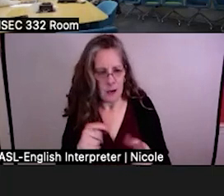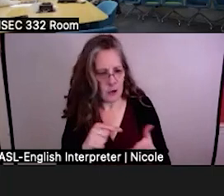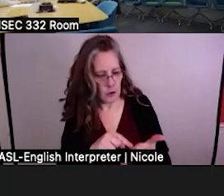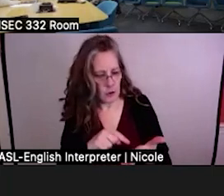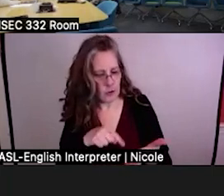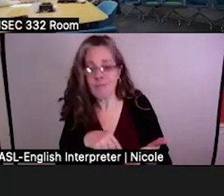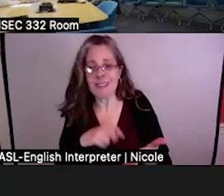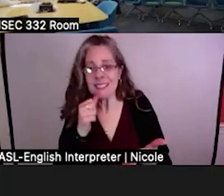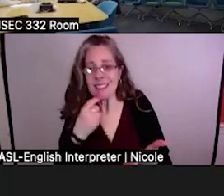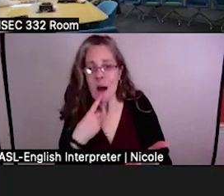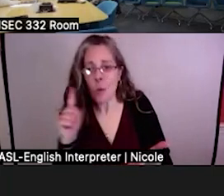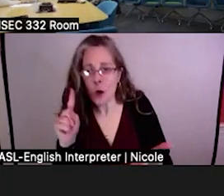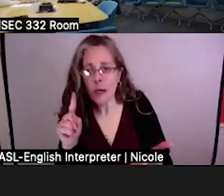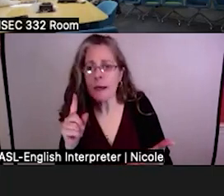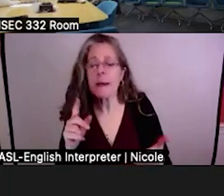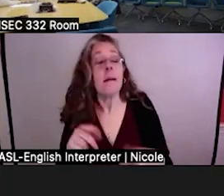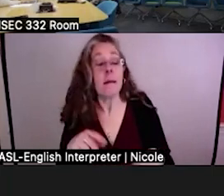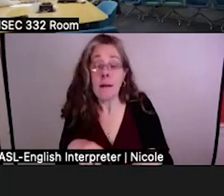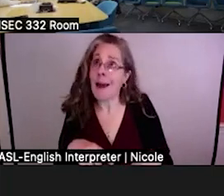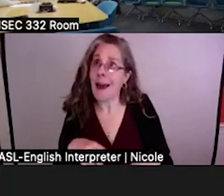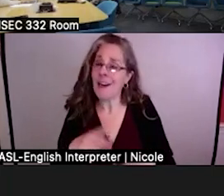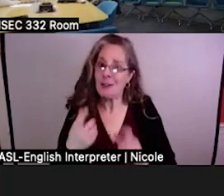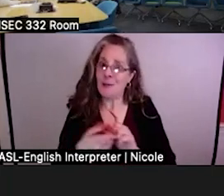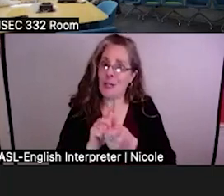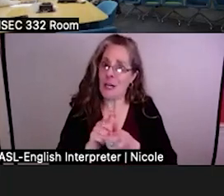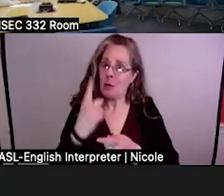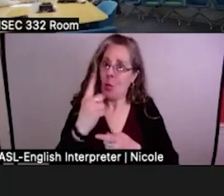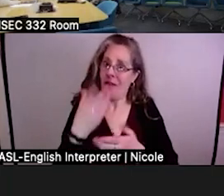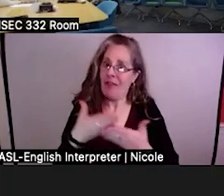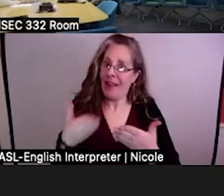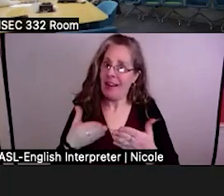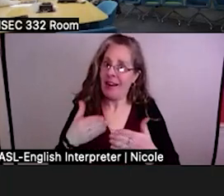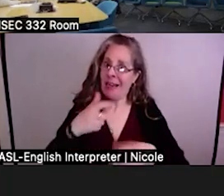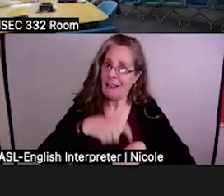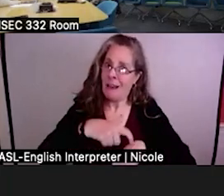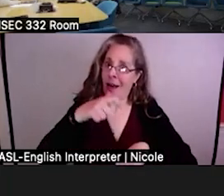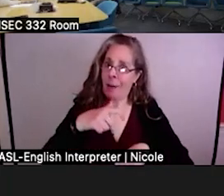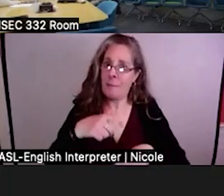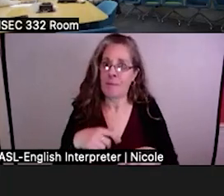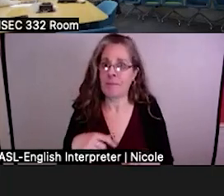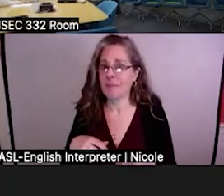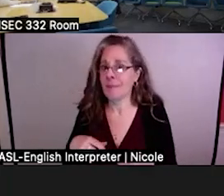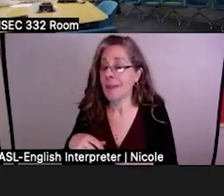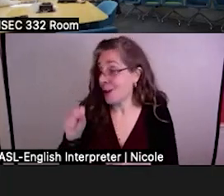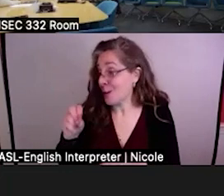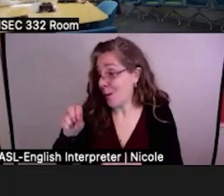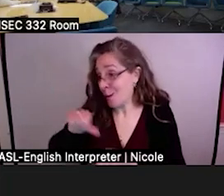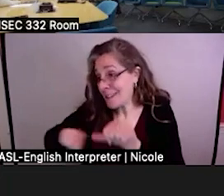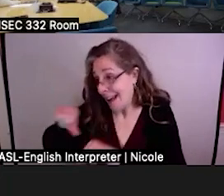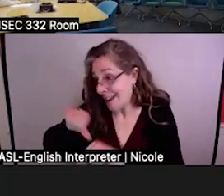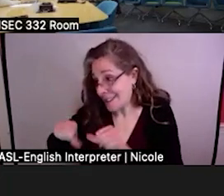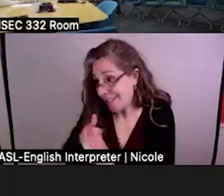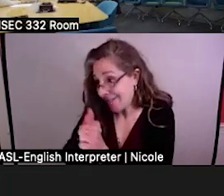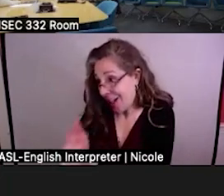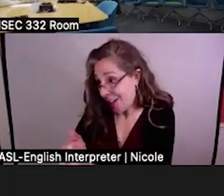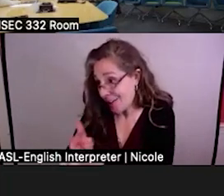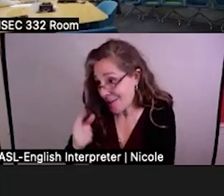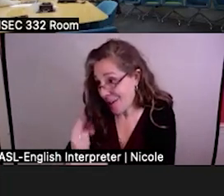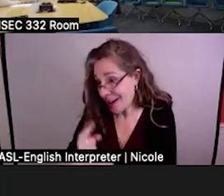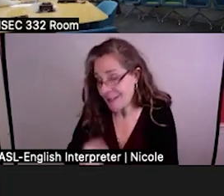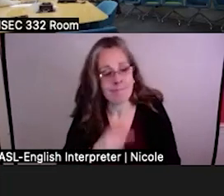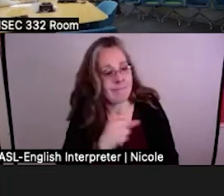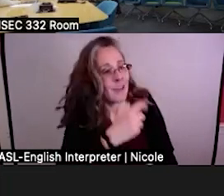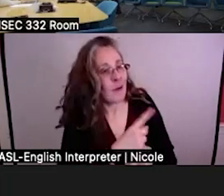time. Whereas in the past, I'd be like, oh yeah, let's change it all up. Okay, so we use like a scientific about it. Exactly. Like scientific method. Exactly.